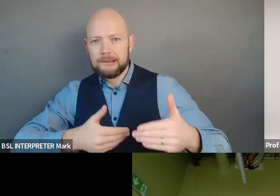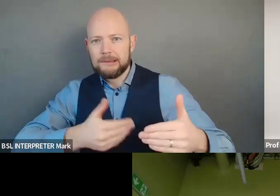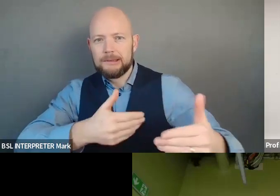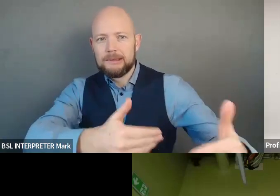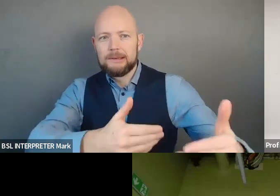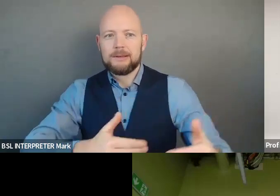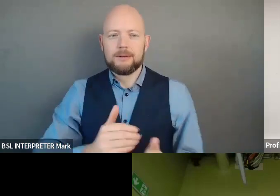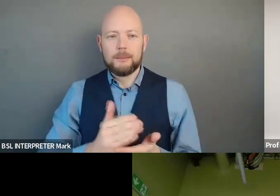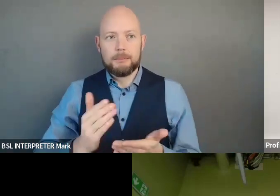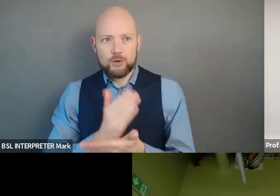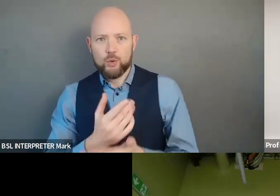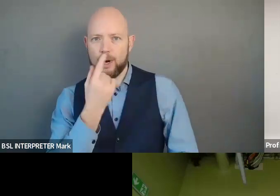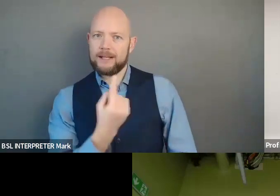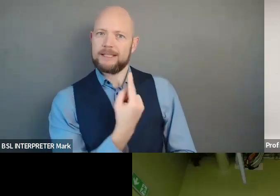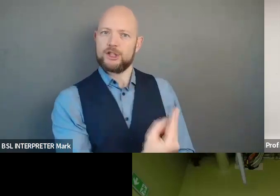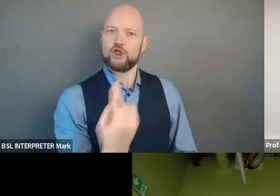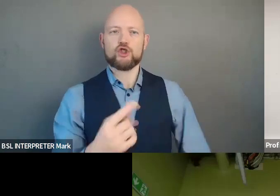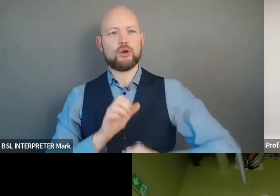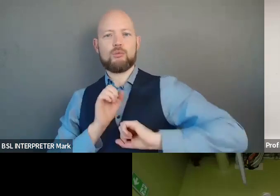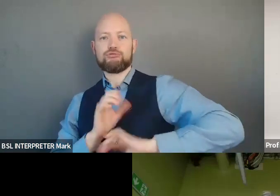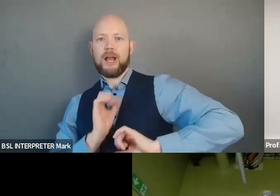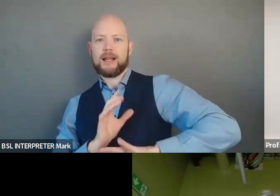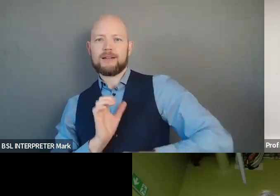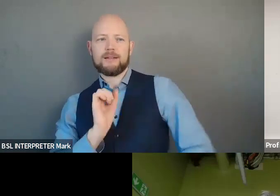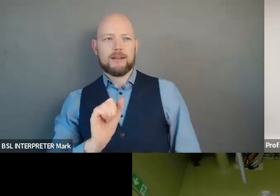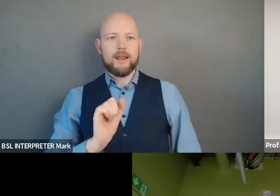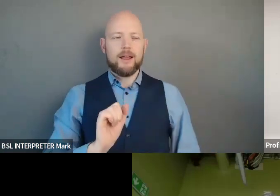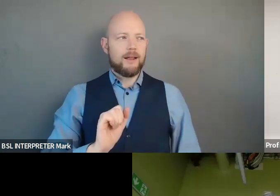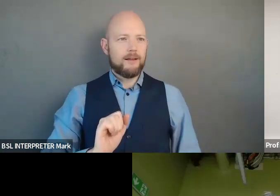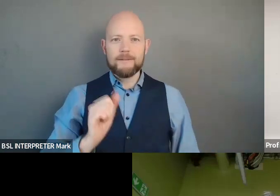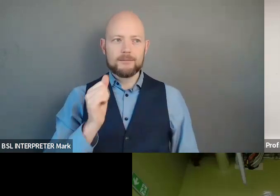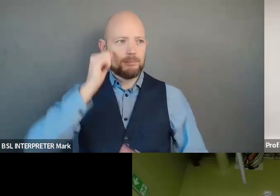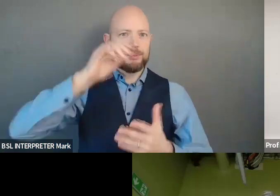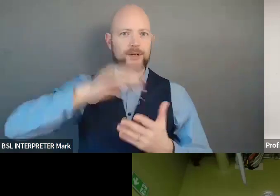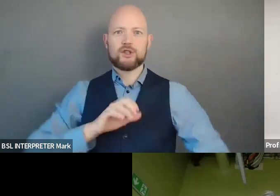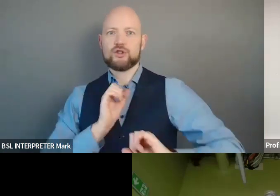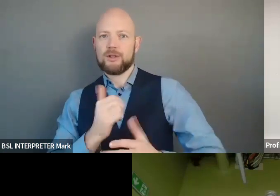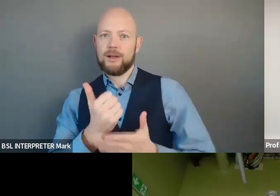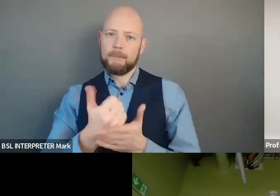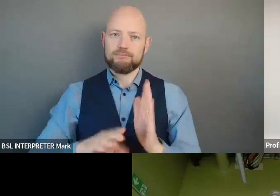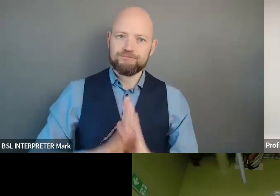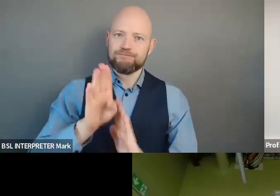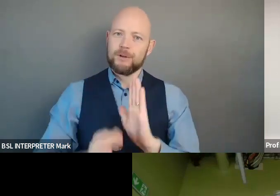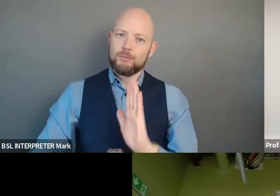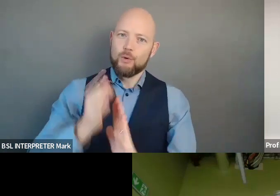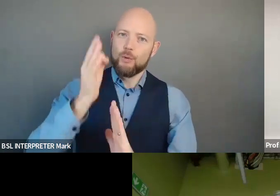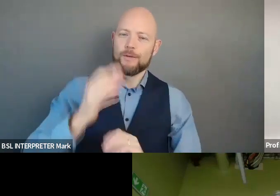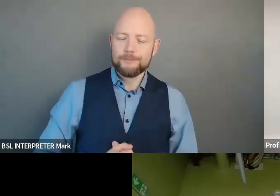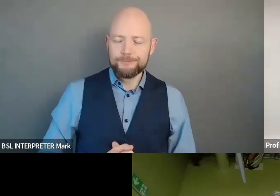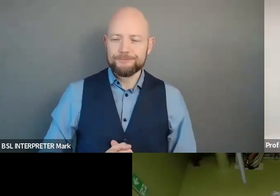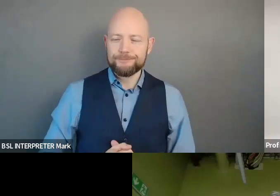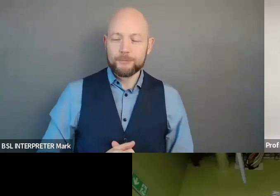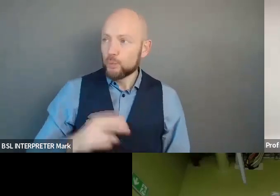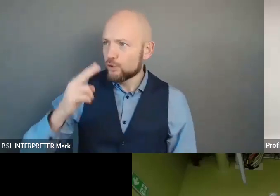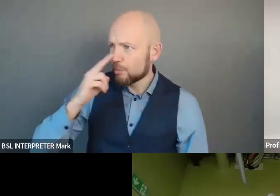then using that in assessment is one way that we're hoping that we shift the dial generally. So Jemina, I'm going